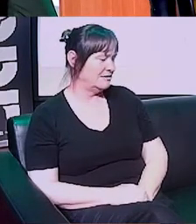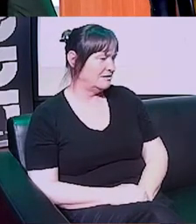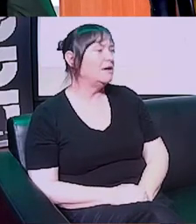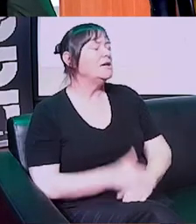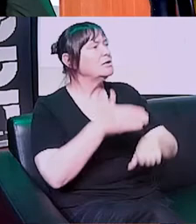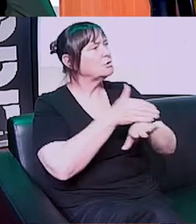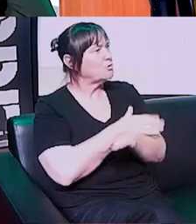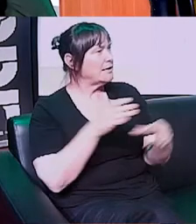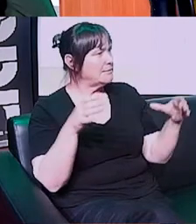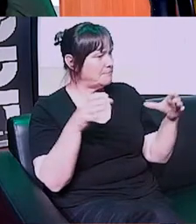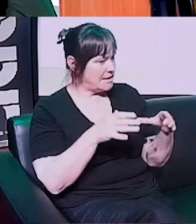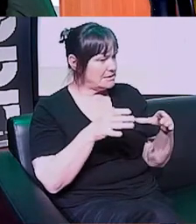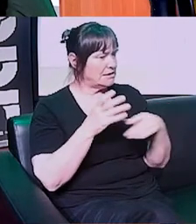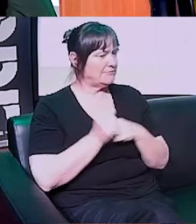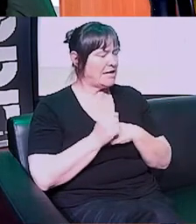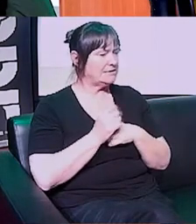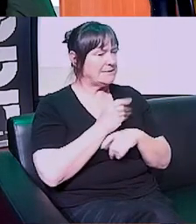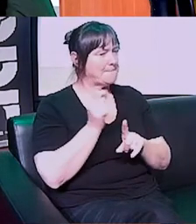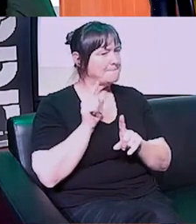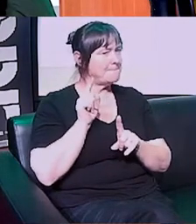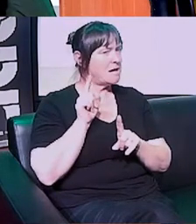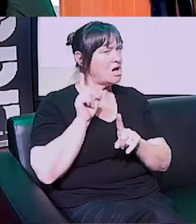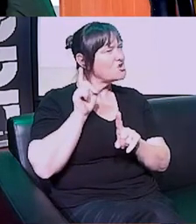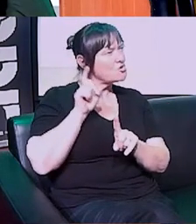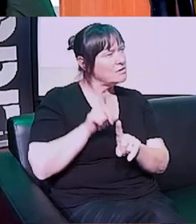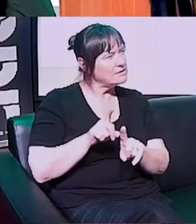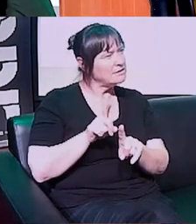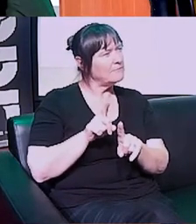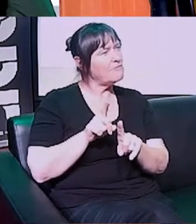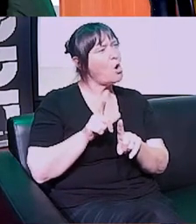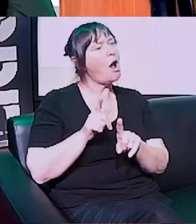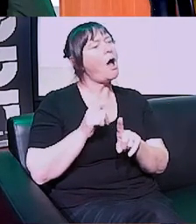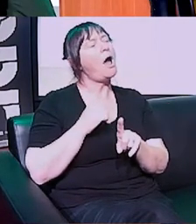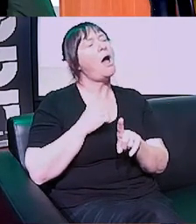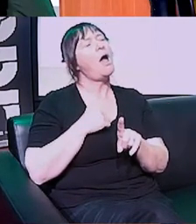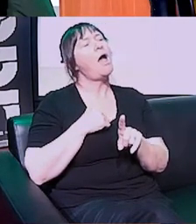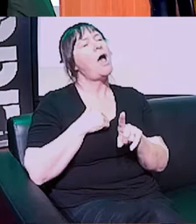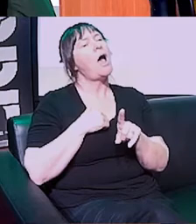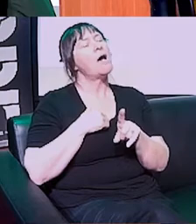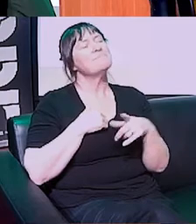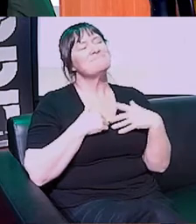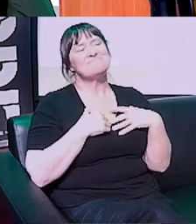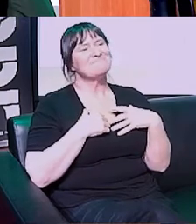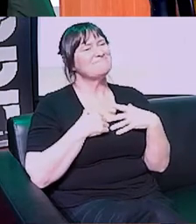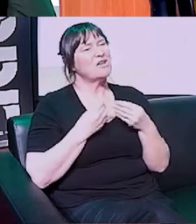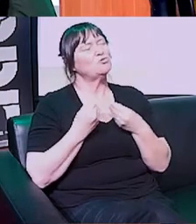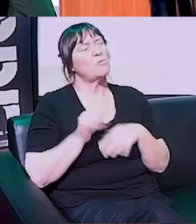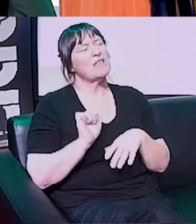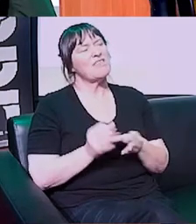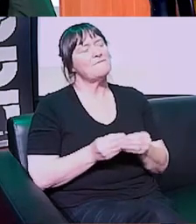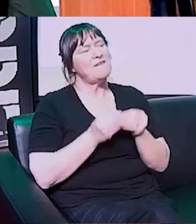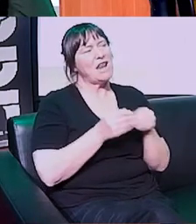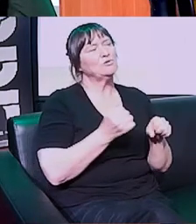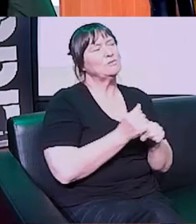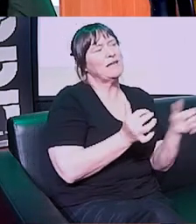The Greens have faced criticism in this term for sort of over-compromising on their values as part of